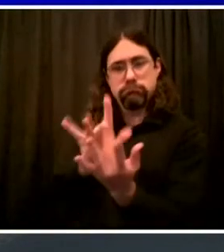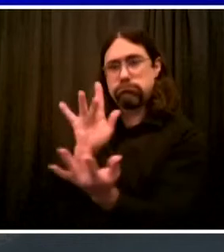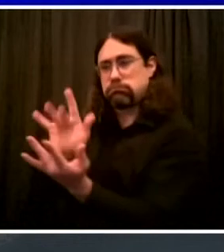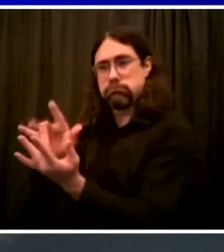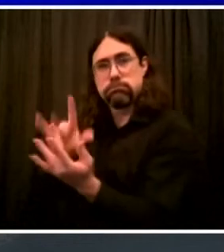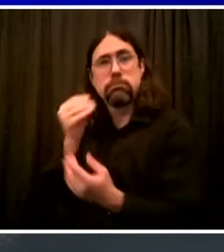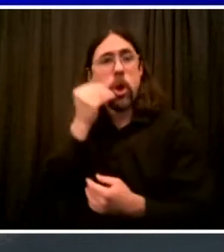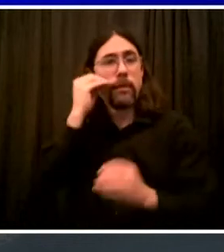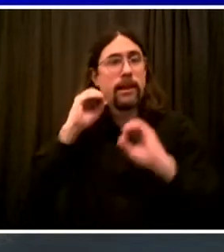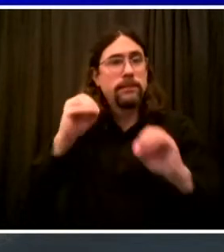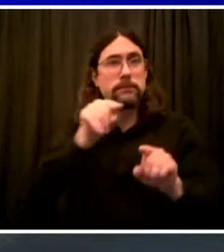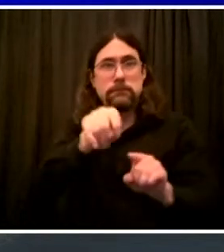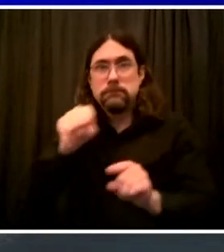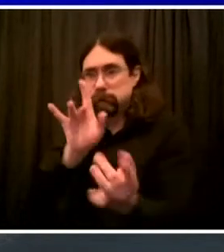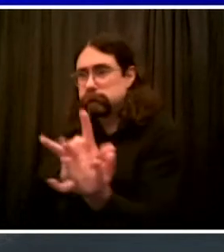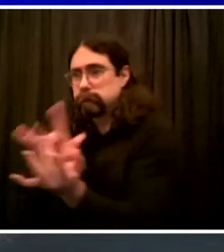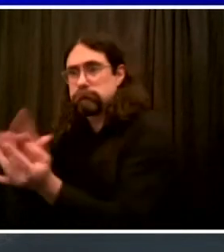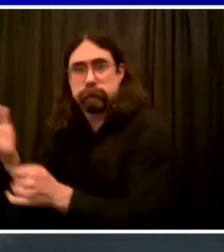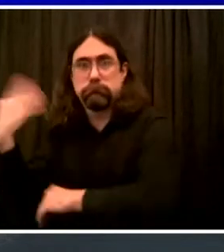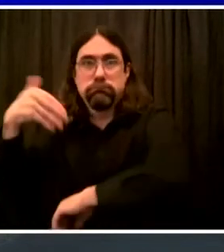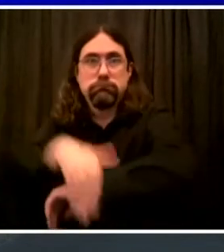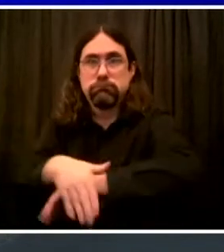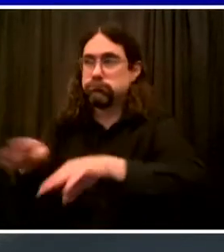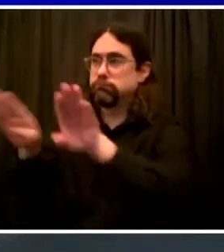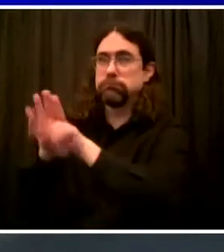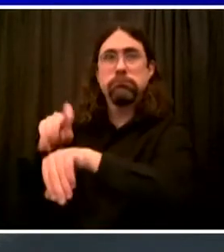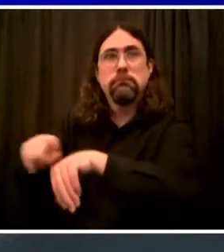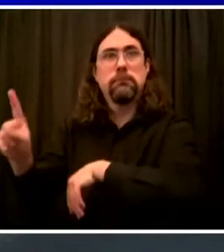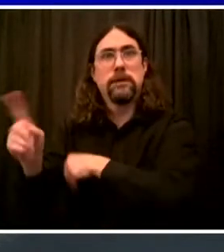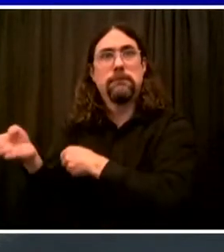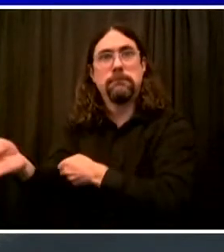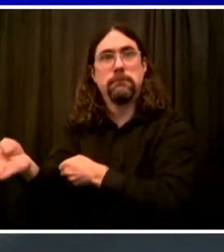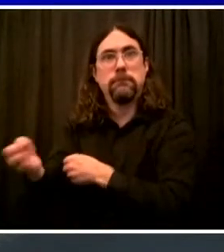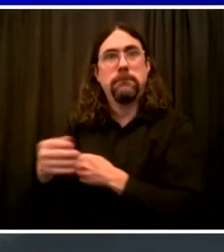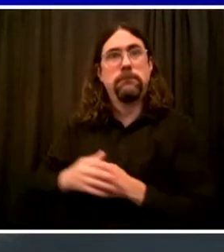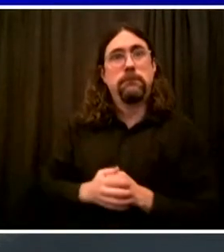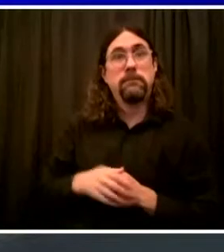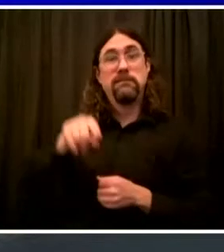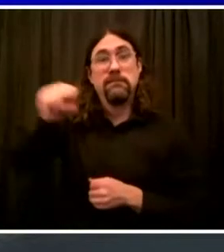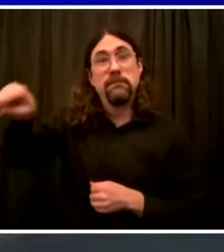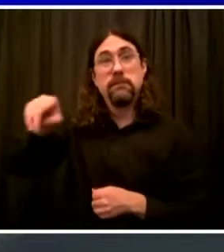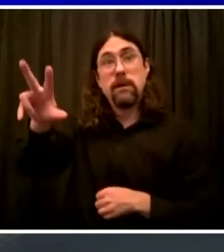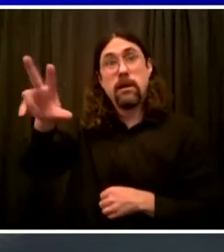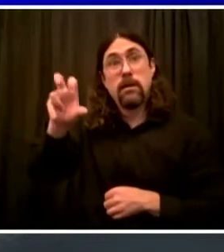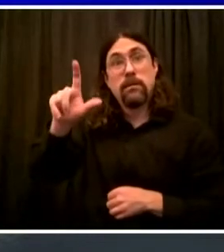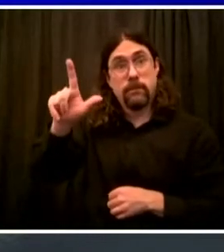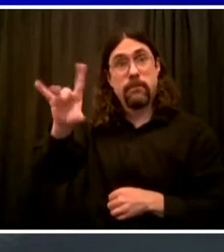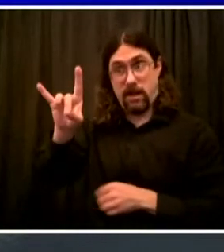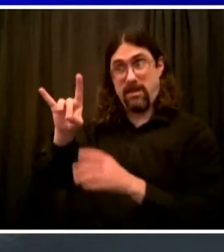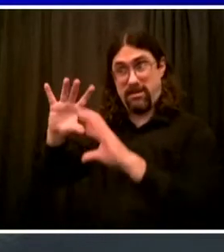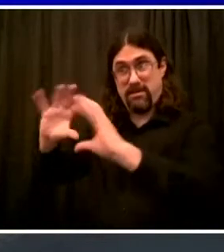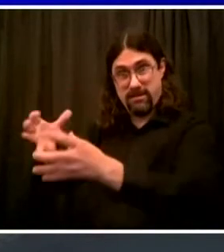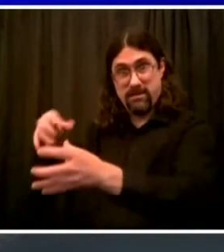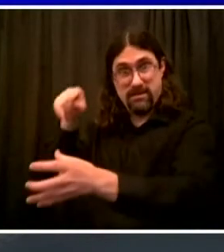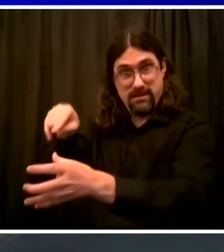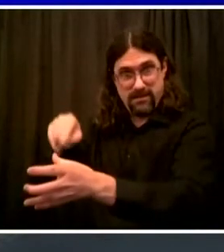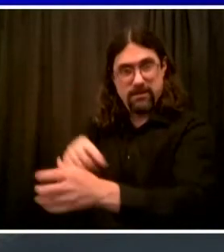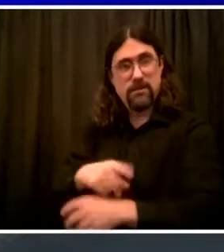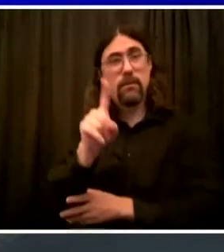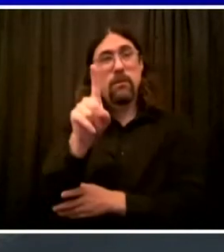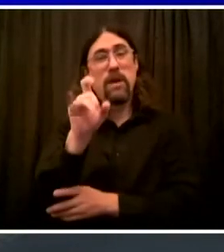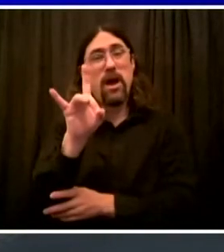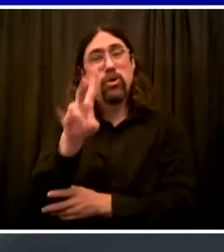NYPD. Of the 328 approached, 182 accepted help. So again, a very, very striking